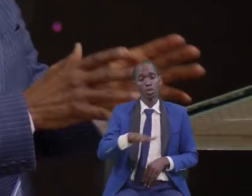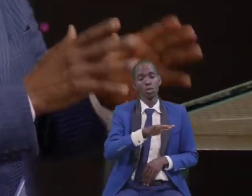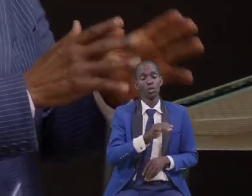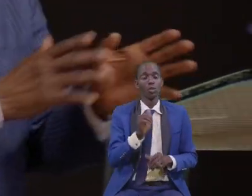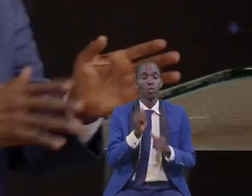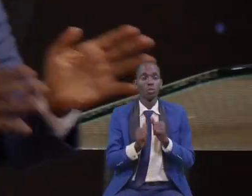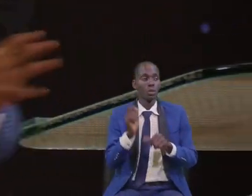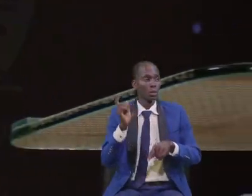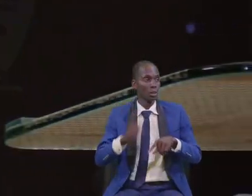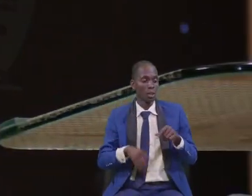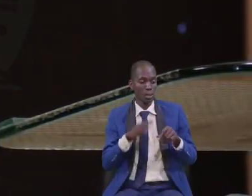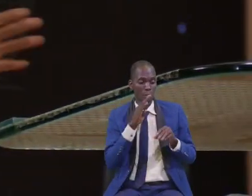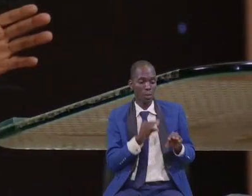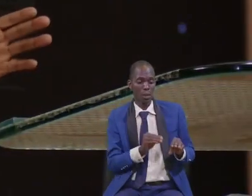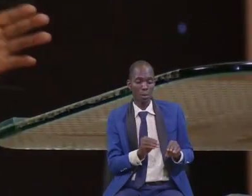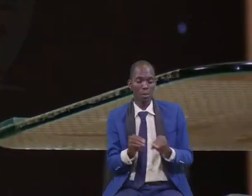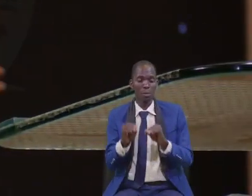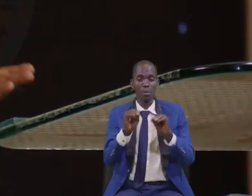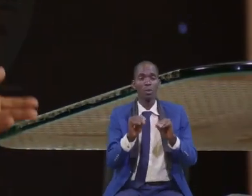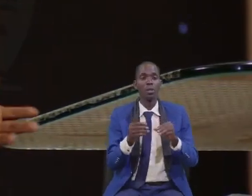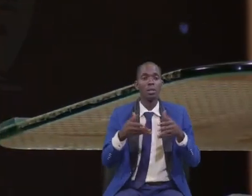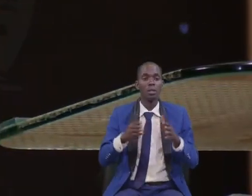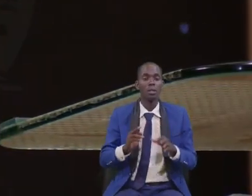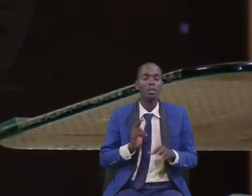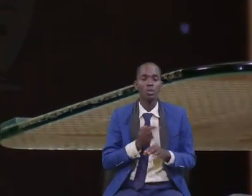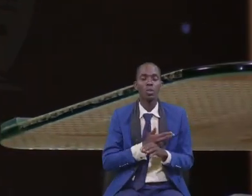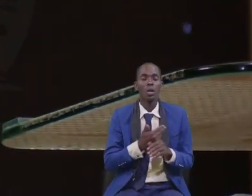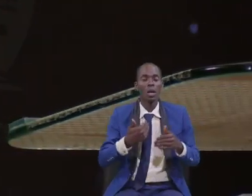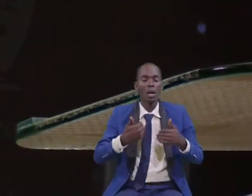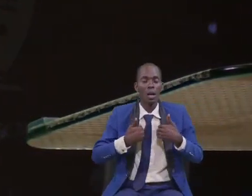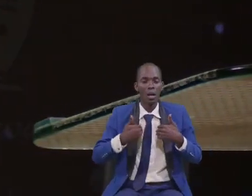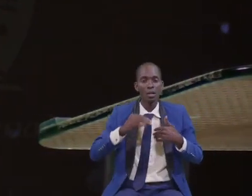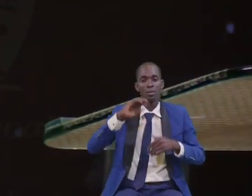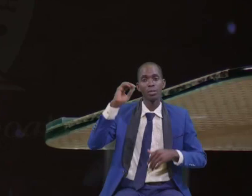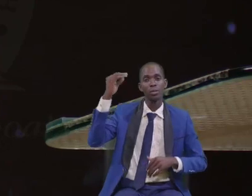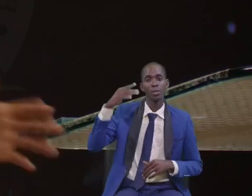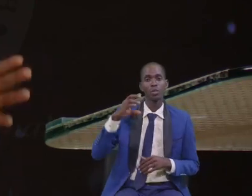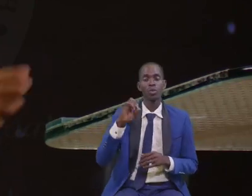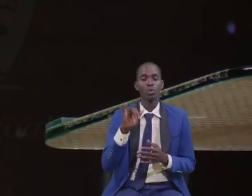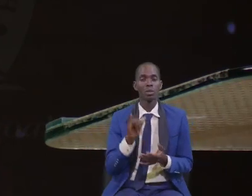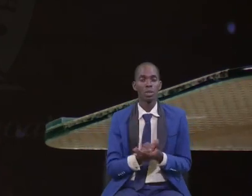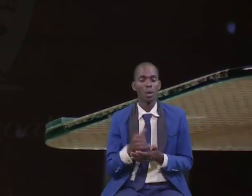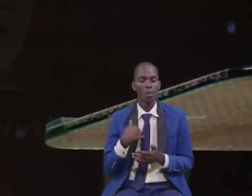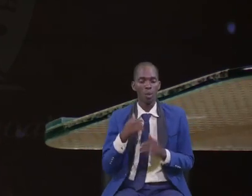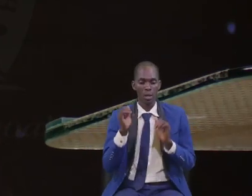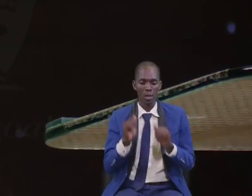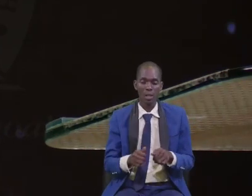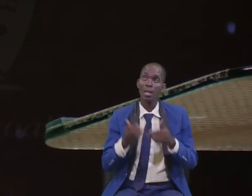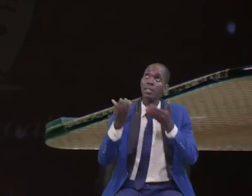be moved, let us have grace whereby we may serve God